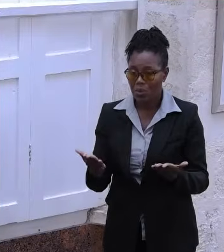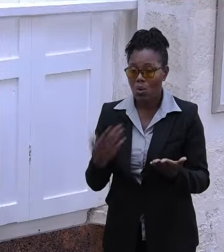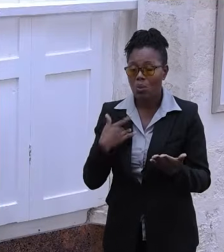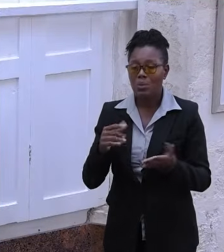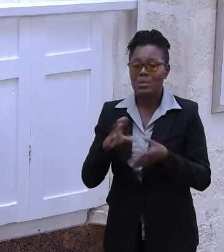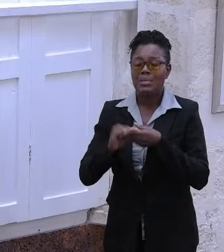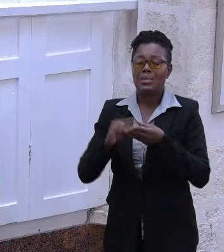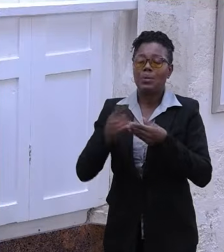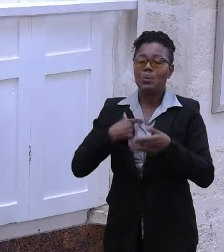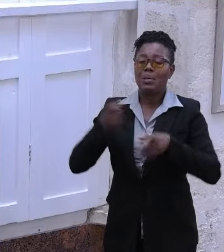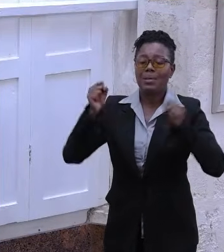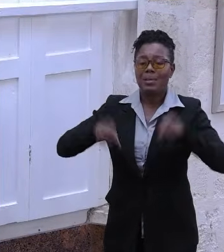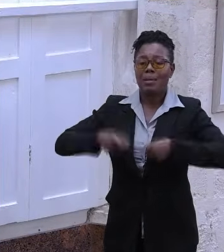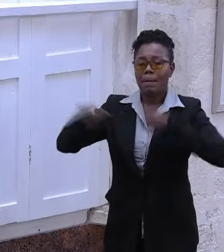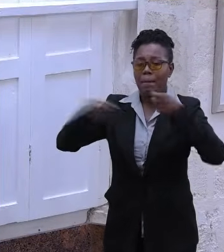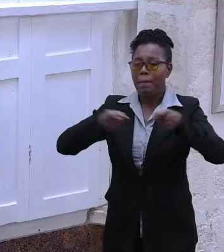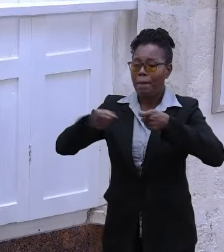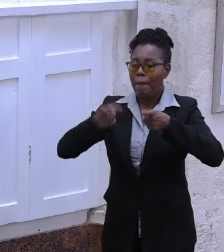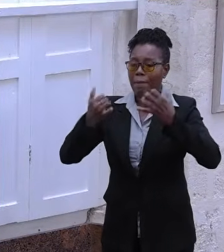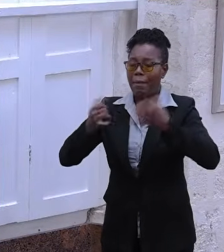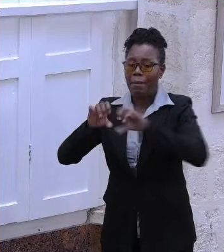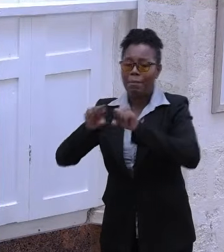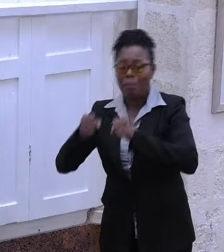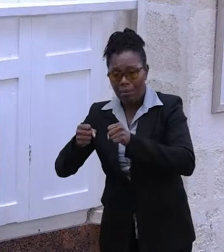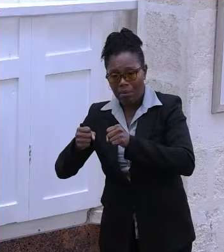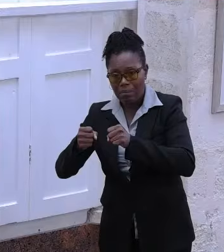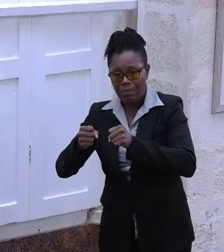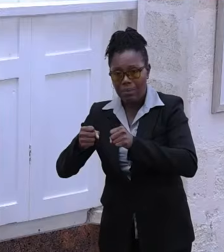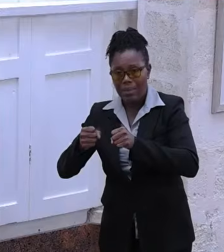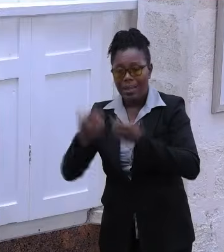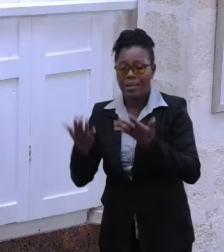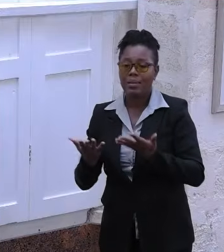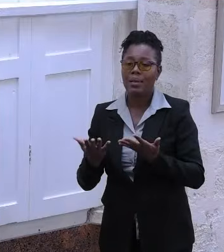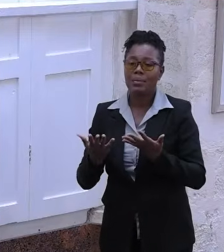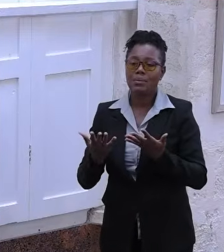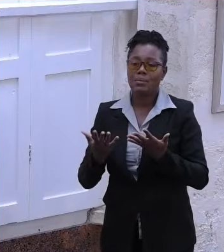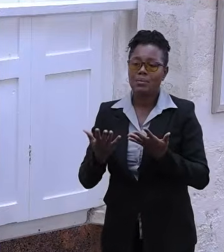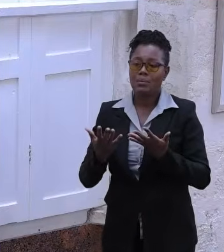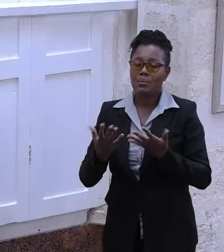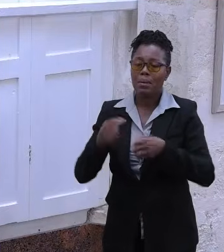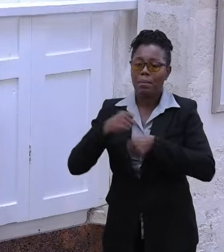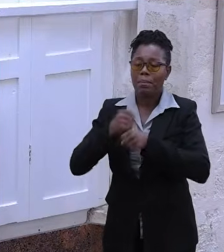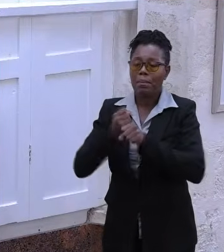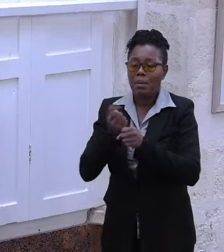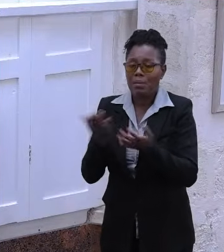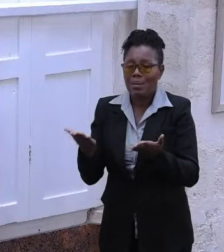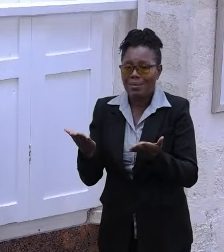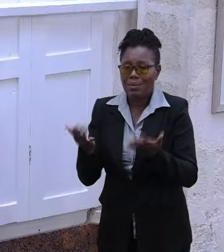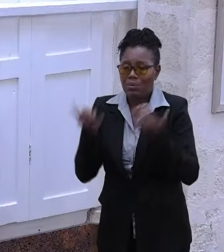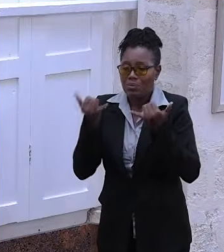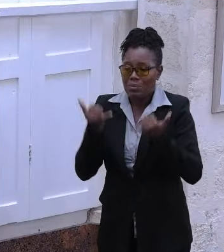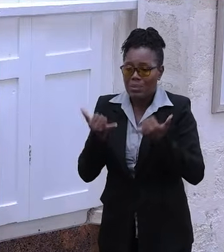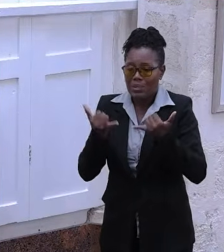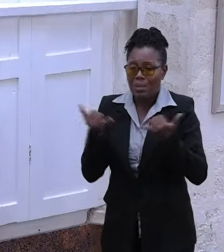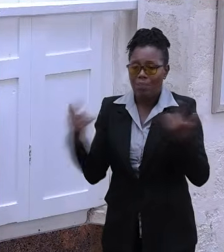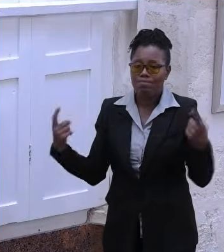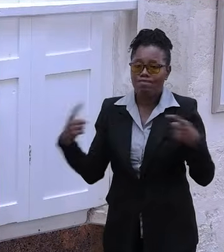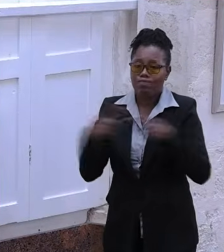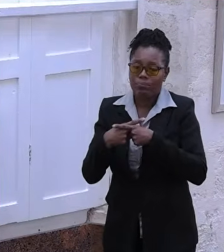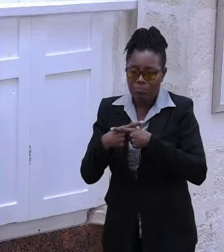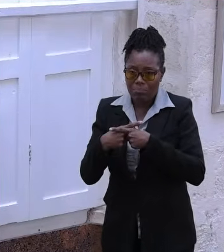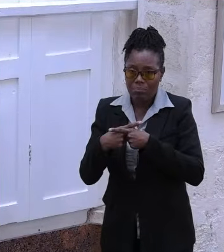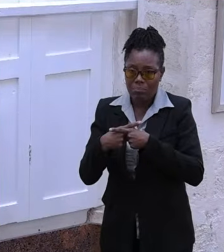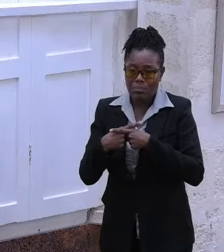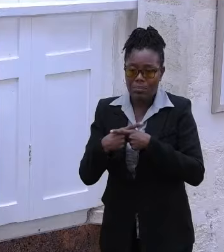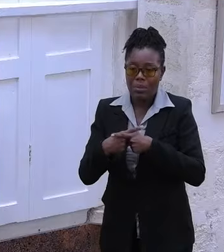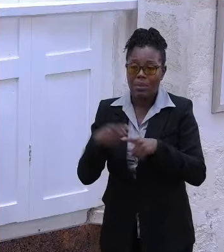it down in its brokenness and produce a certain outcome. We have now collided with the reality. The issue